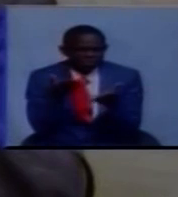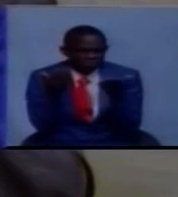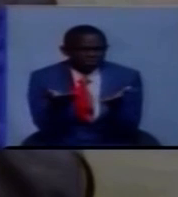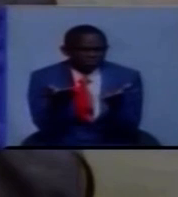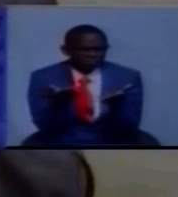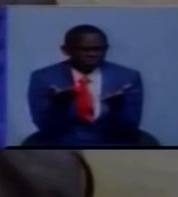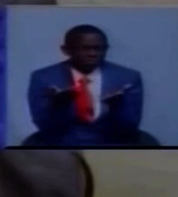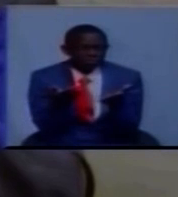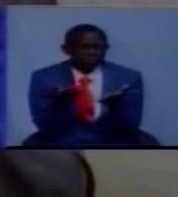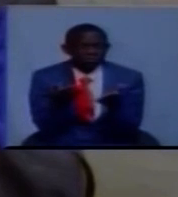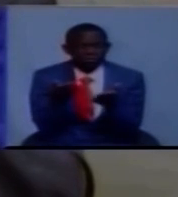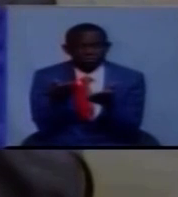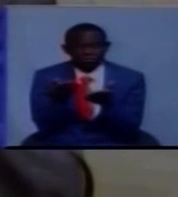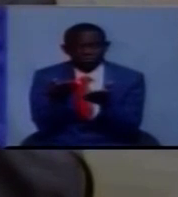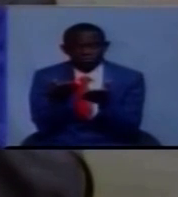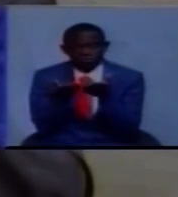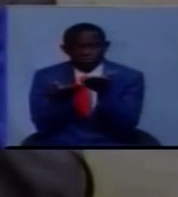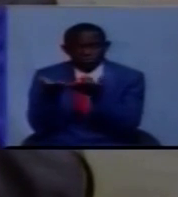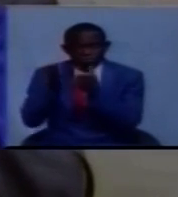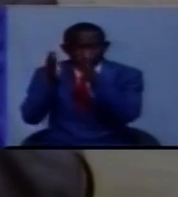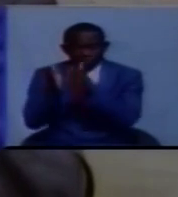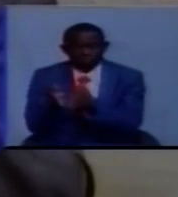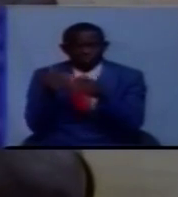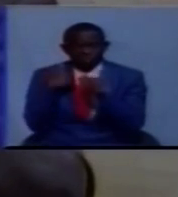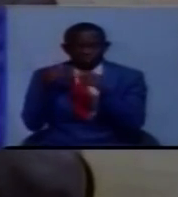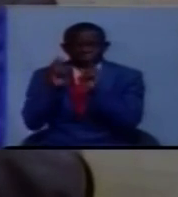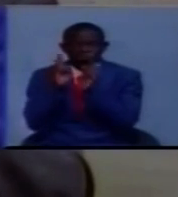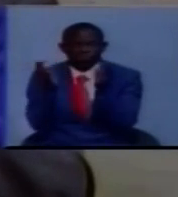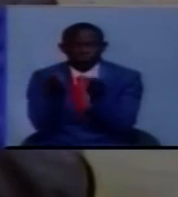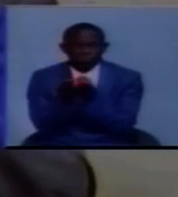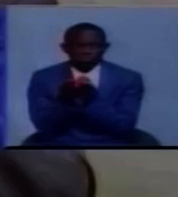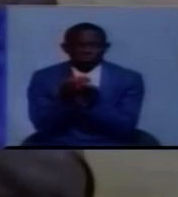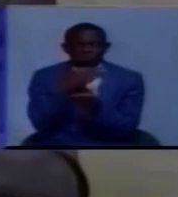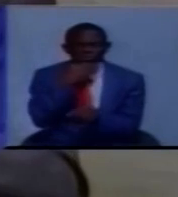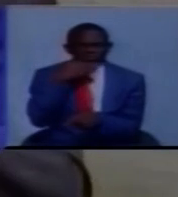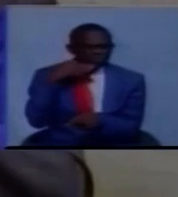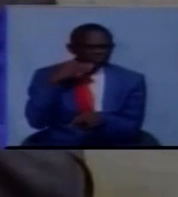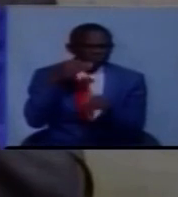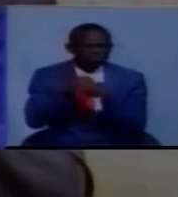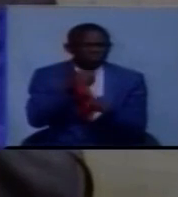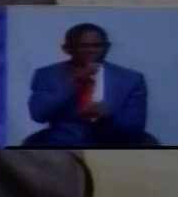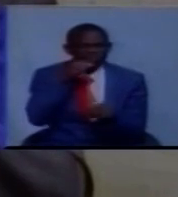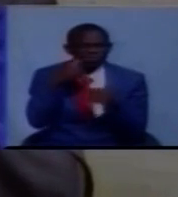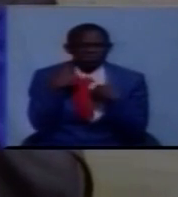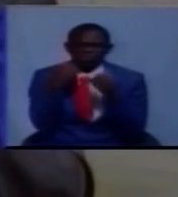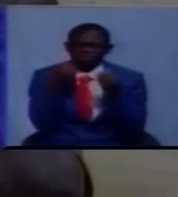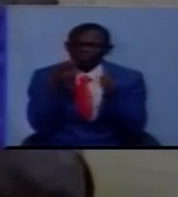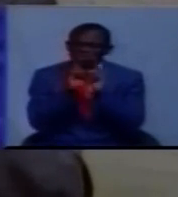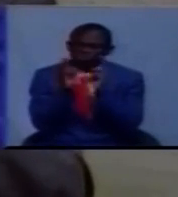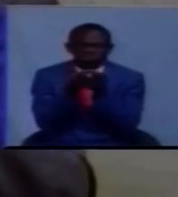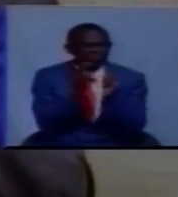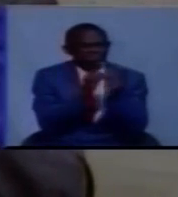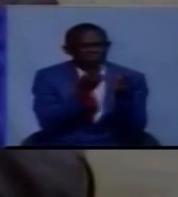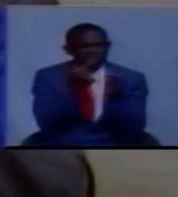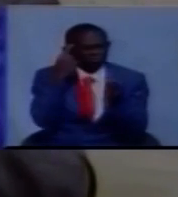the farms, we have got 2 unions in the agricultural sector. In the industries, we have got so many unions to protect them. And that's why, as